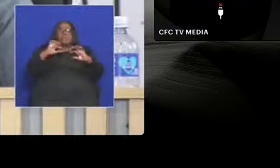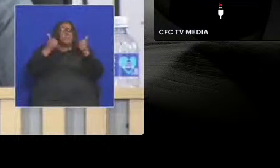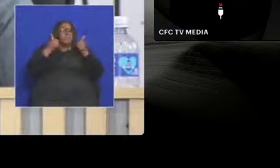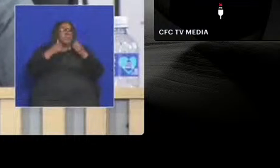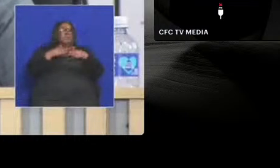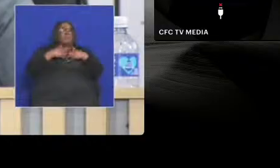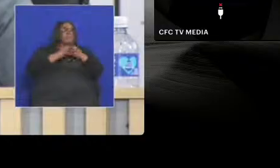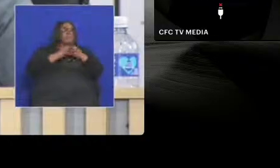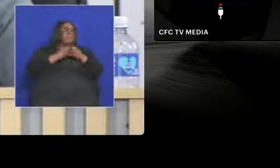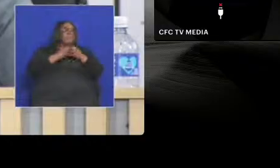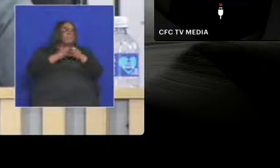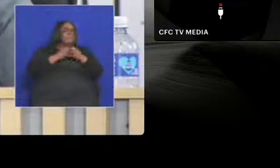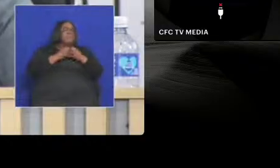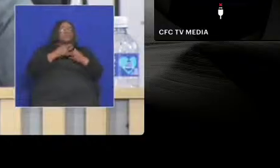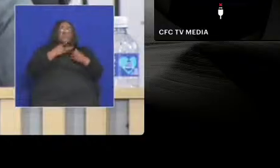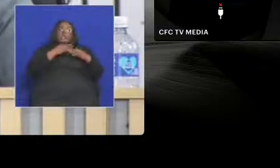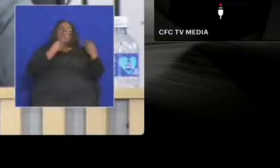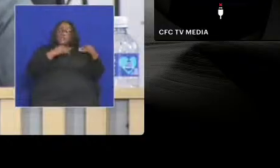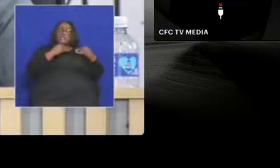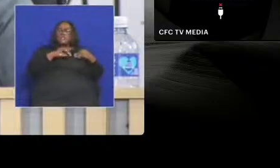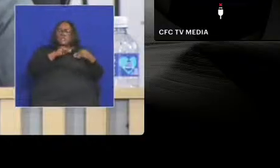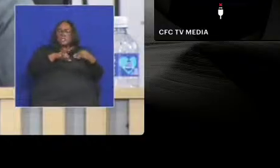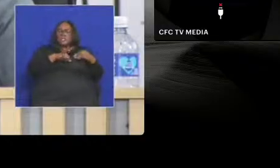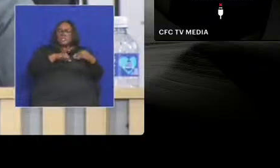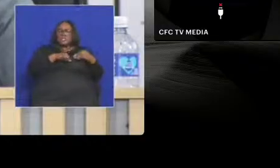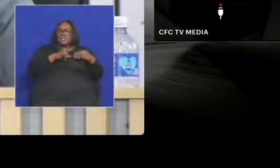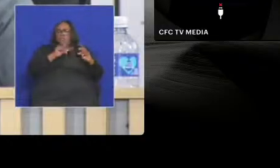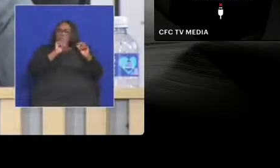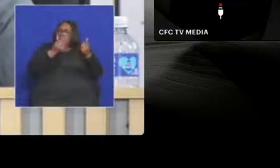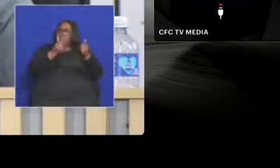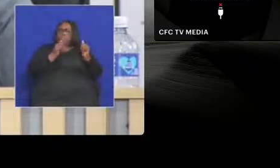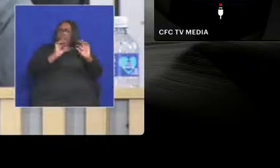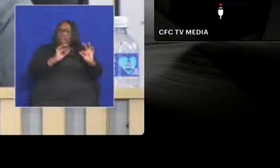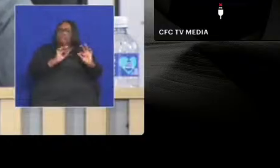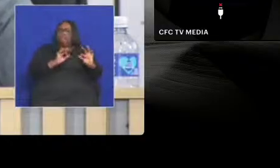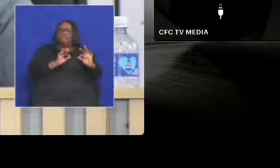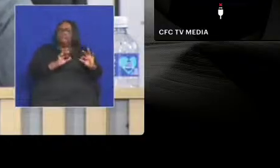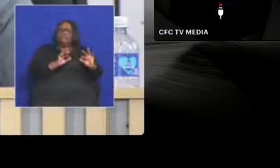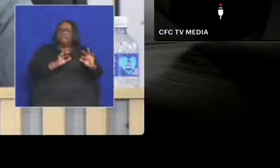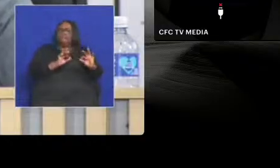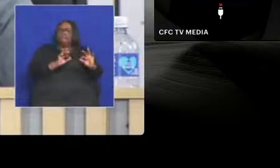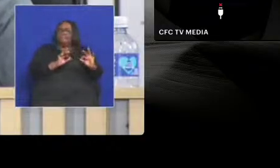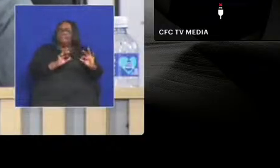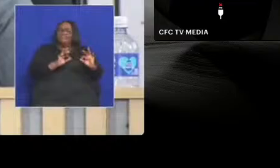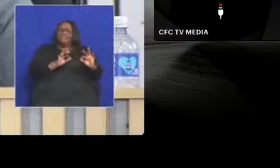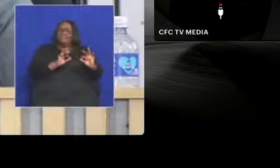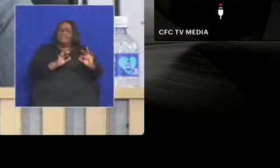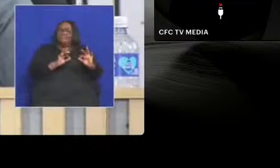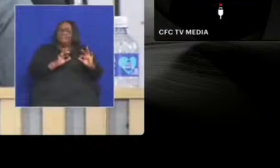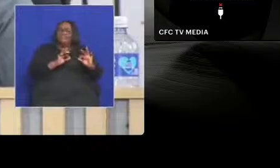I'll call it a business. I'll say it was well established. If it exists there, then you can use your own money.